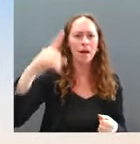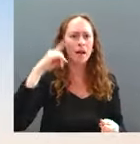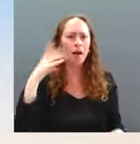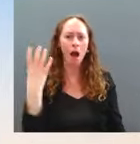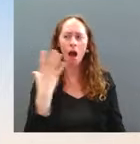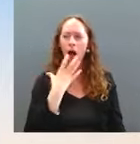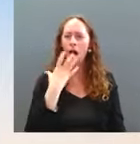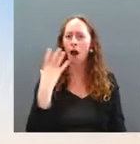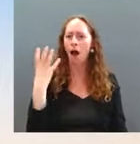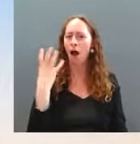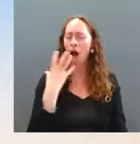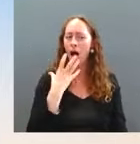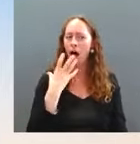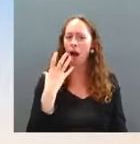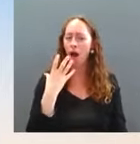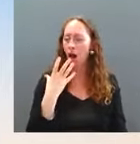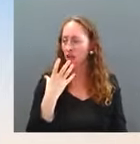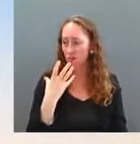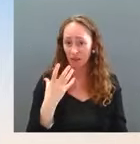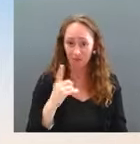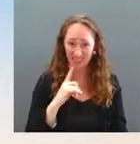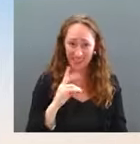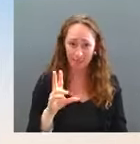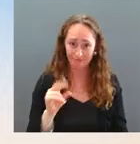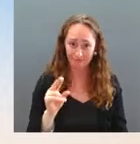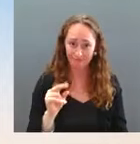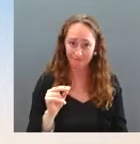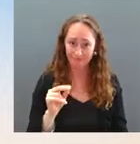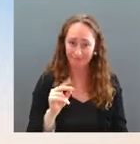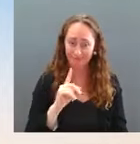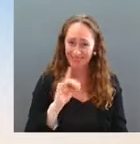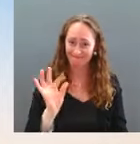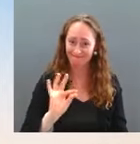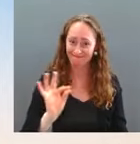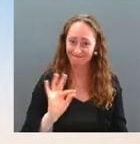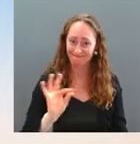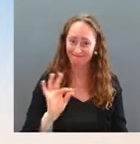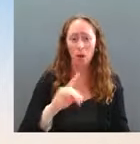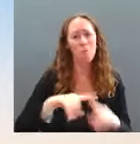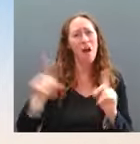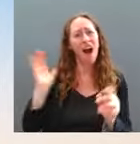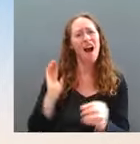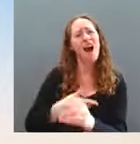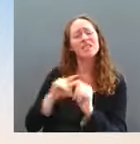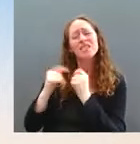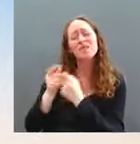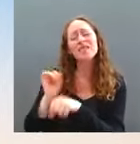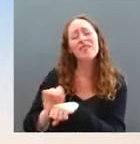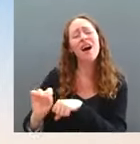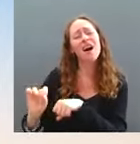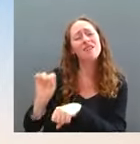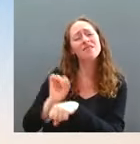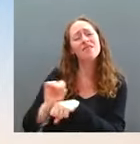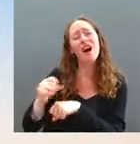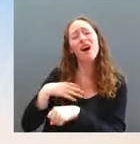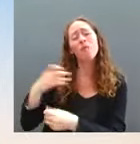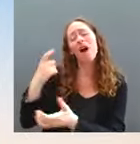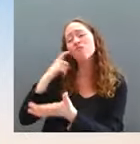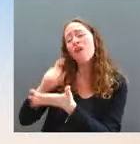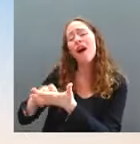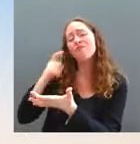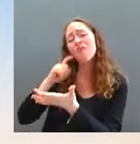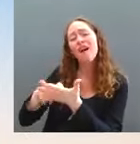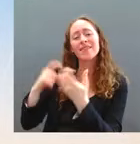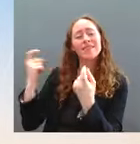but our team works their tails off. There's a lot going on, and it's just simply an effort to recognize that. I have nothing to announce about.